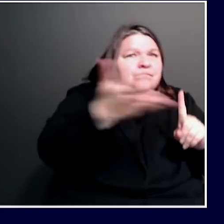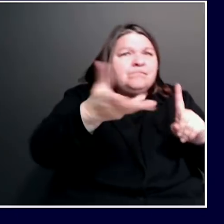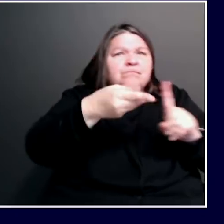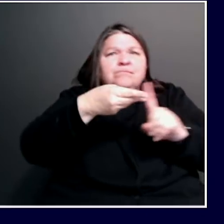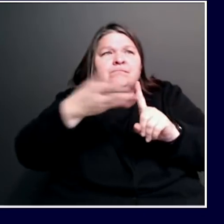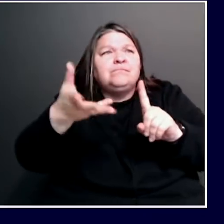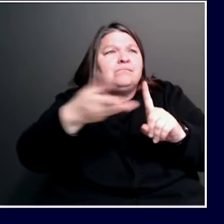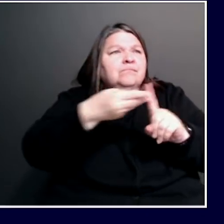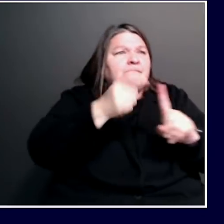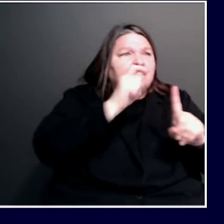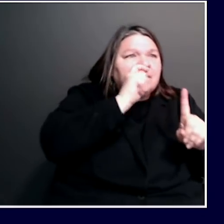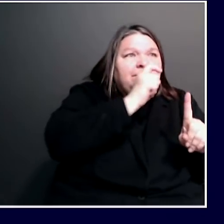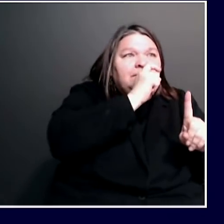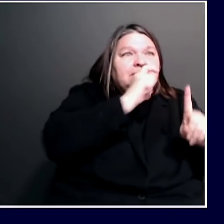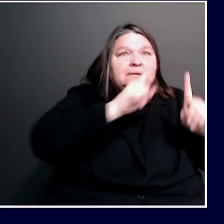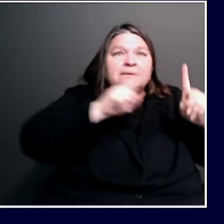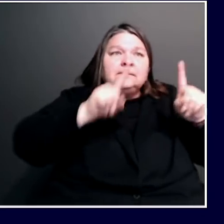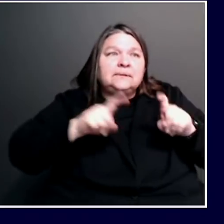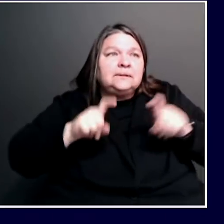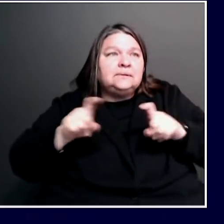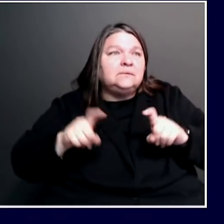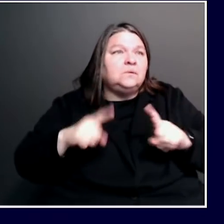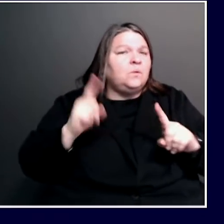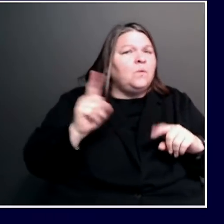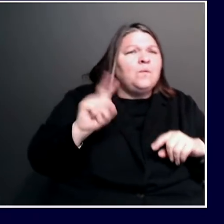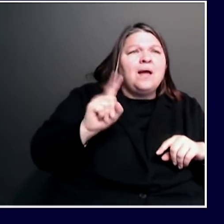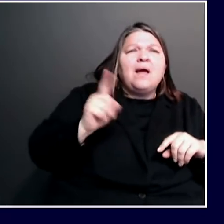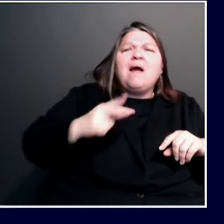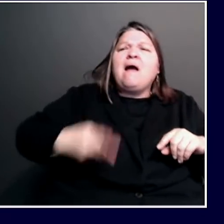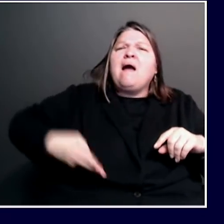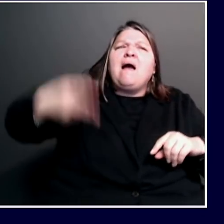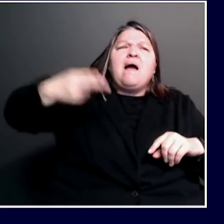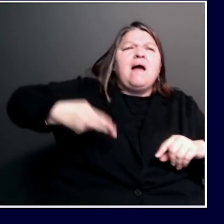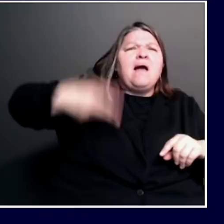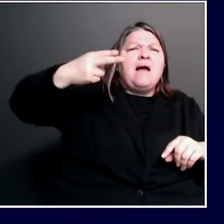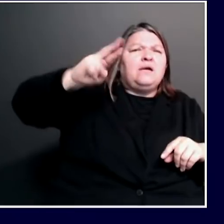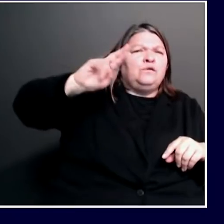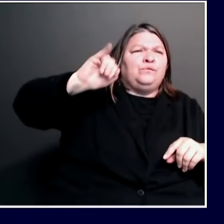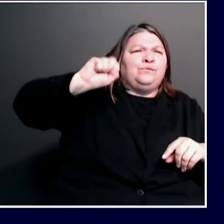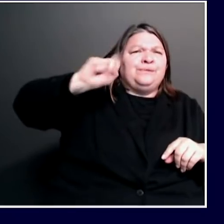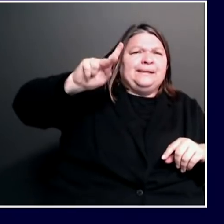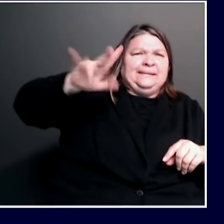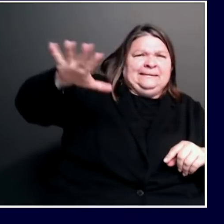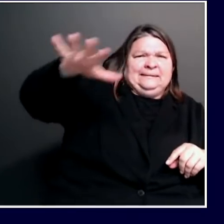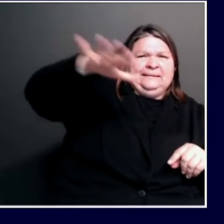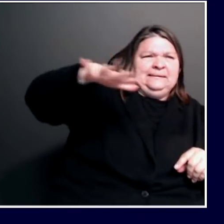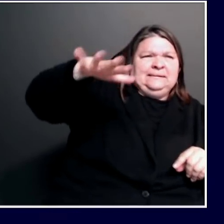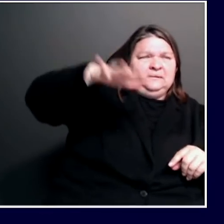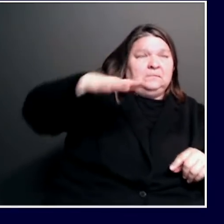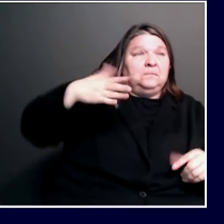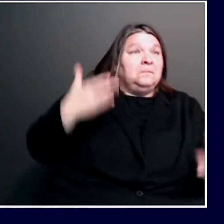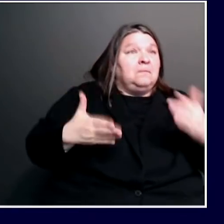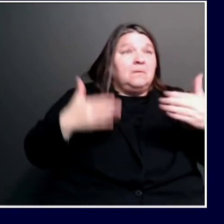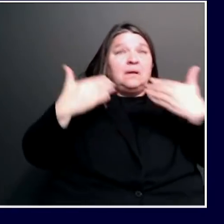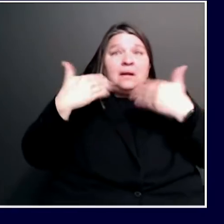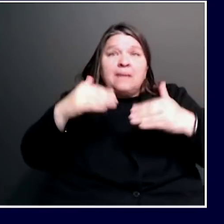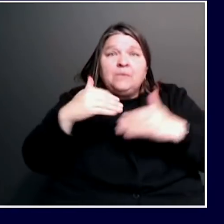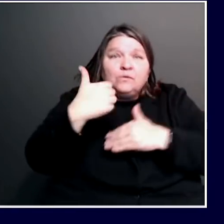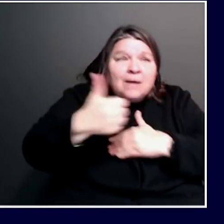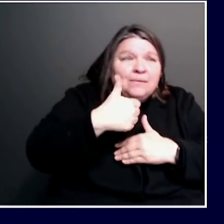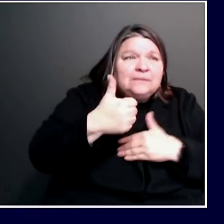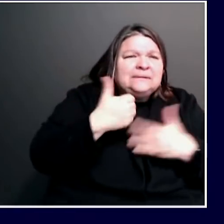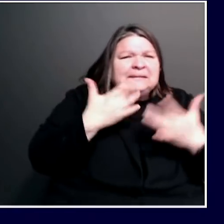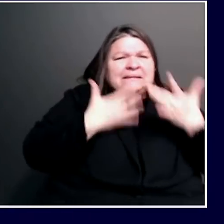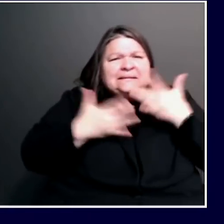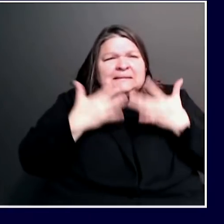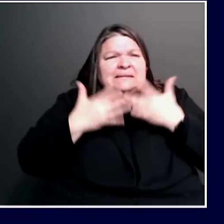where there are high risk factors, limited transportation, maybe higher levels of poverty, other sorts of disparities